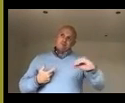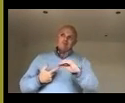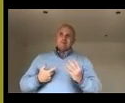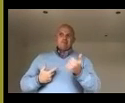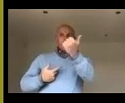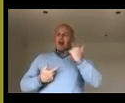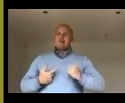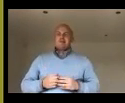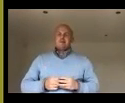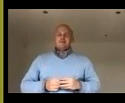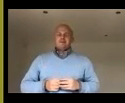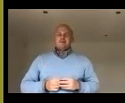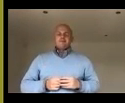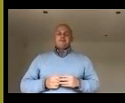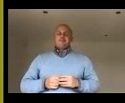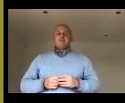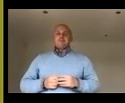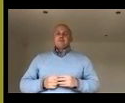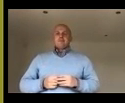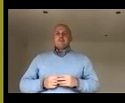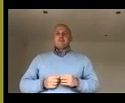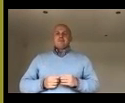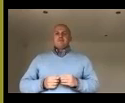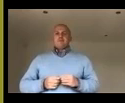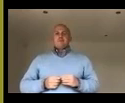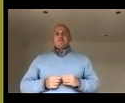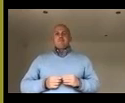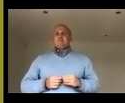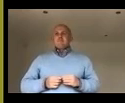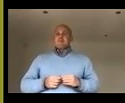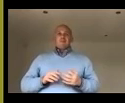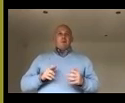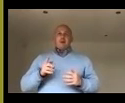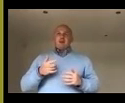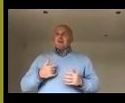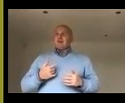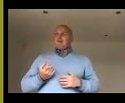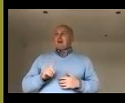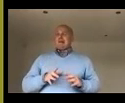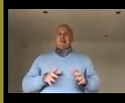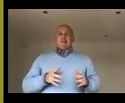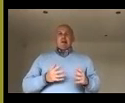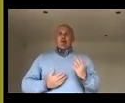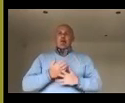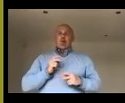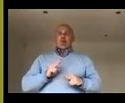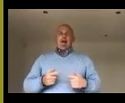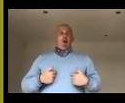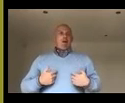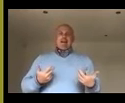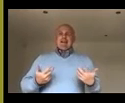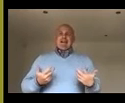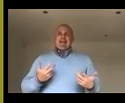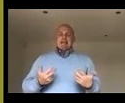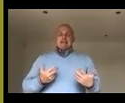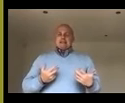Help you explore and adapt to new ways of working. So if you're looking at checking out perhaps different use of